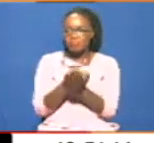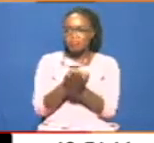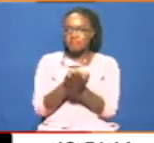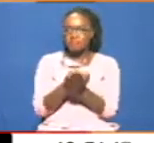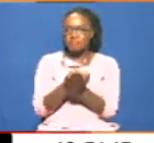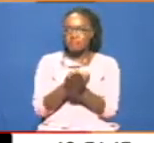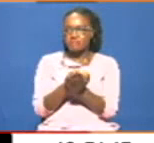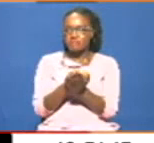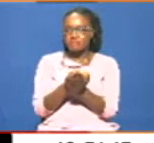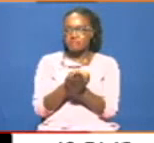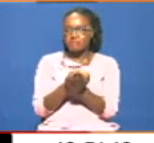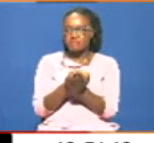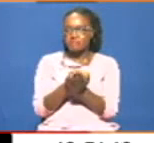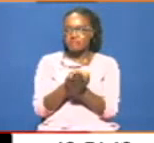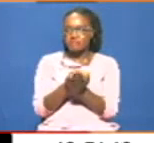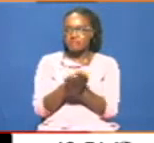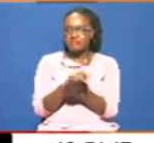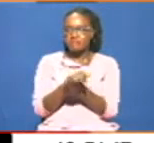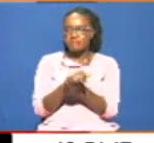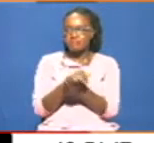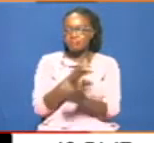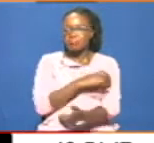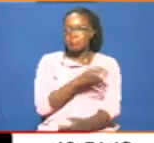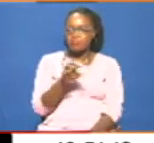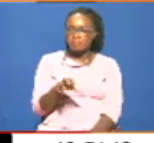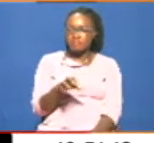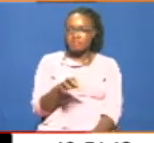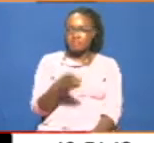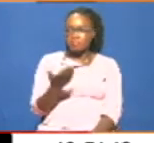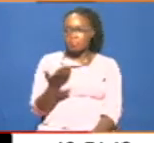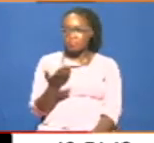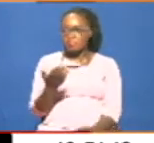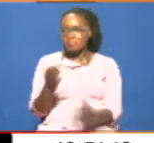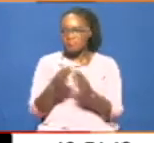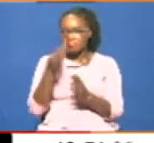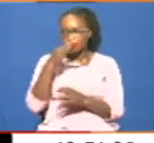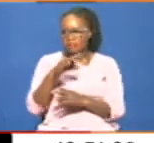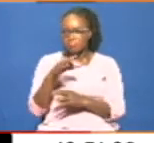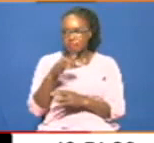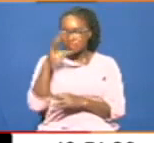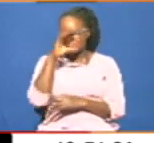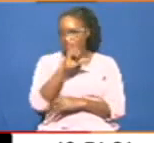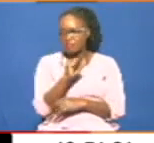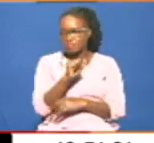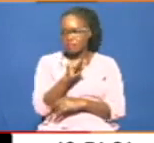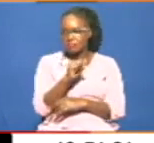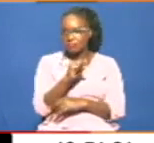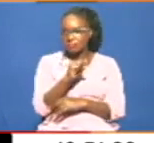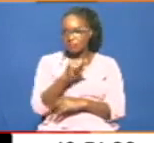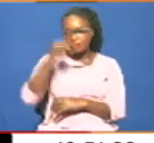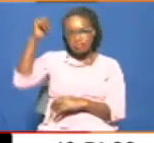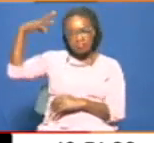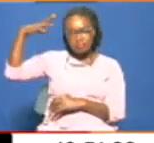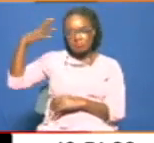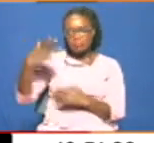FSAs. And those have empowered. I don't think there is a household in Kitui that does not have a solar, where they